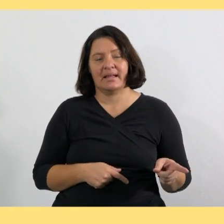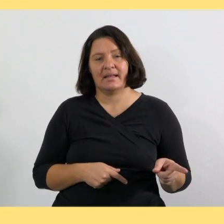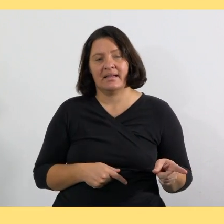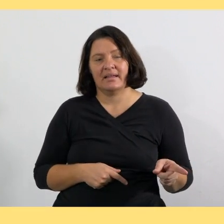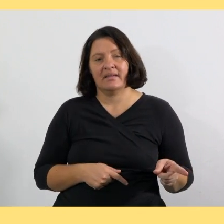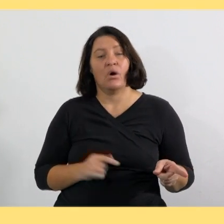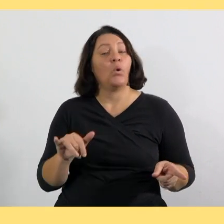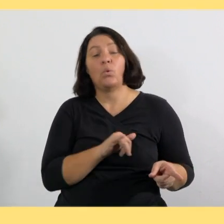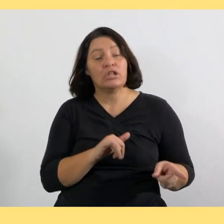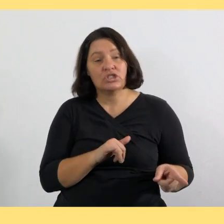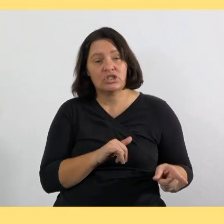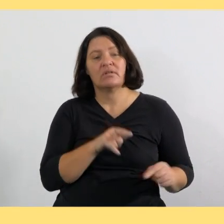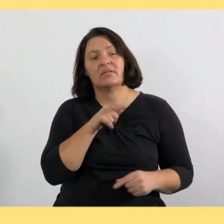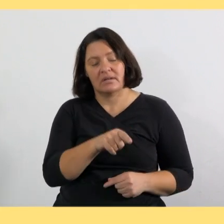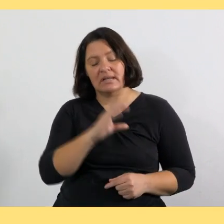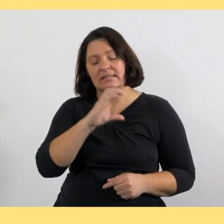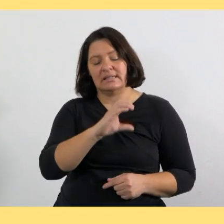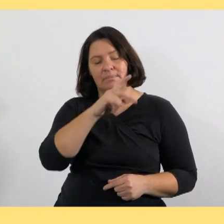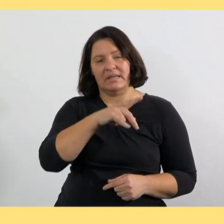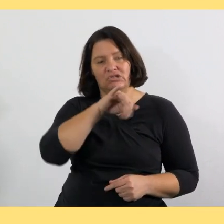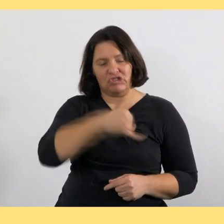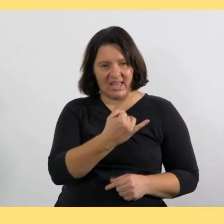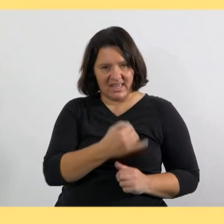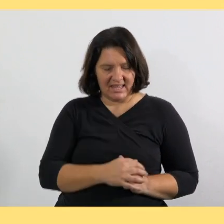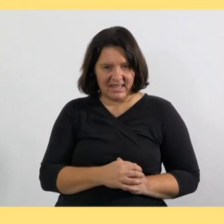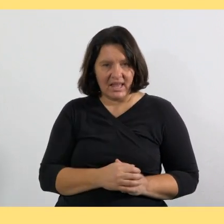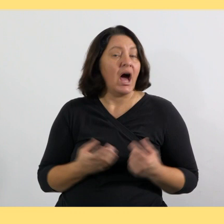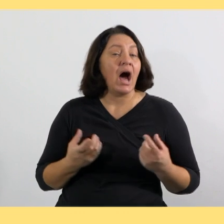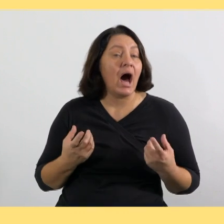CPJ. How much are we talking about?